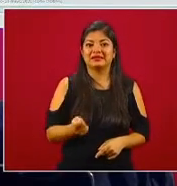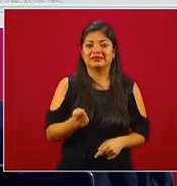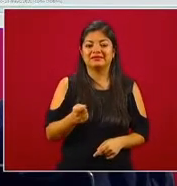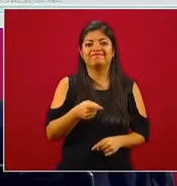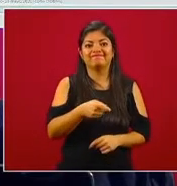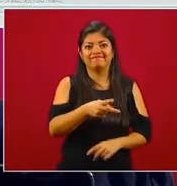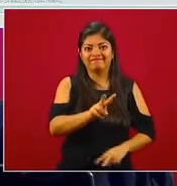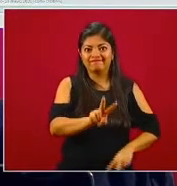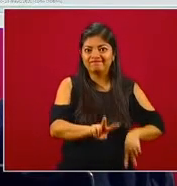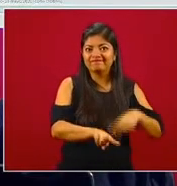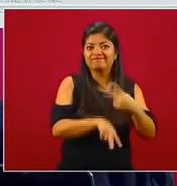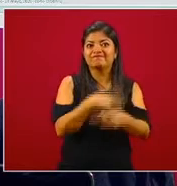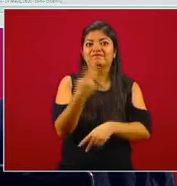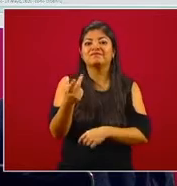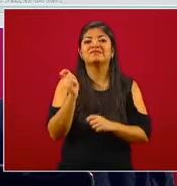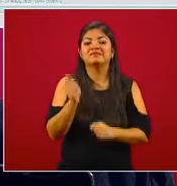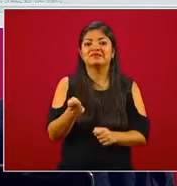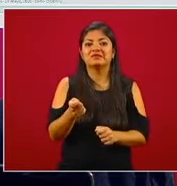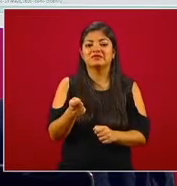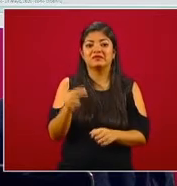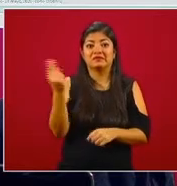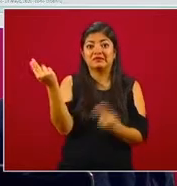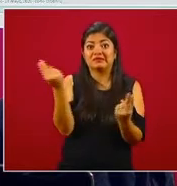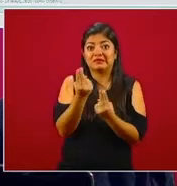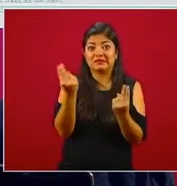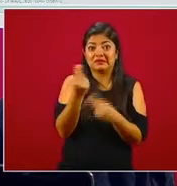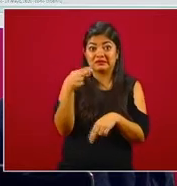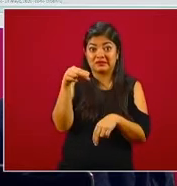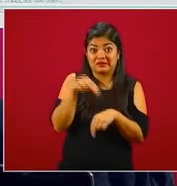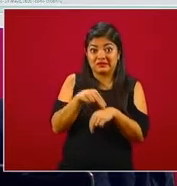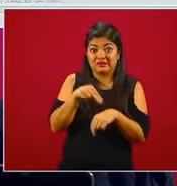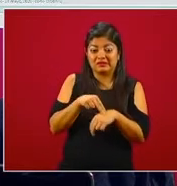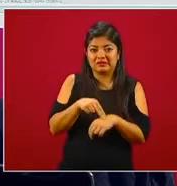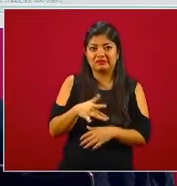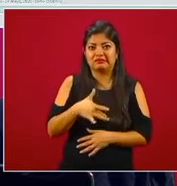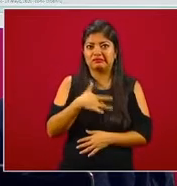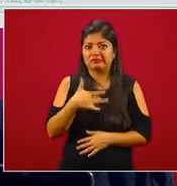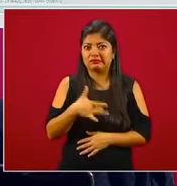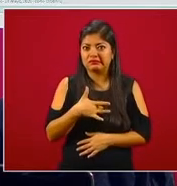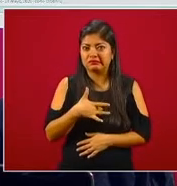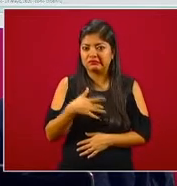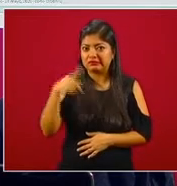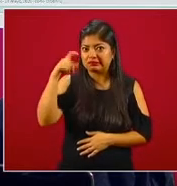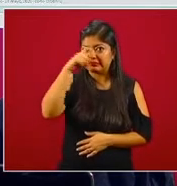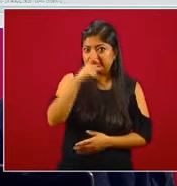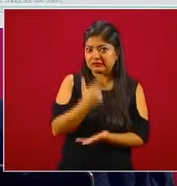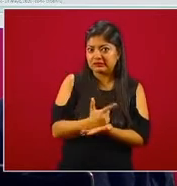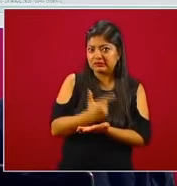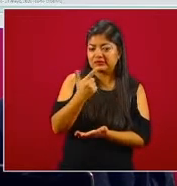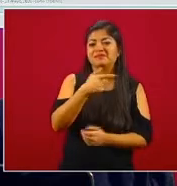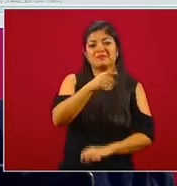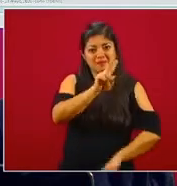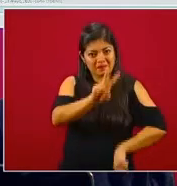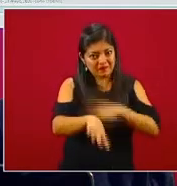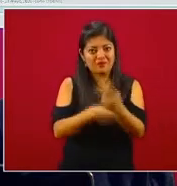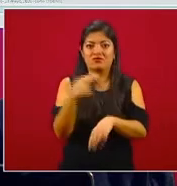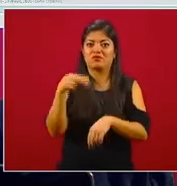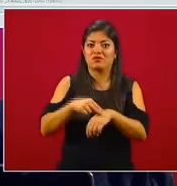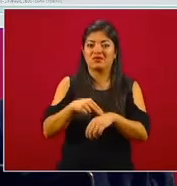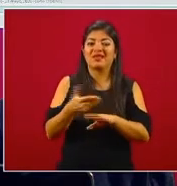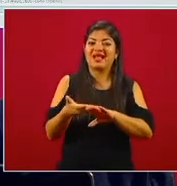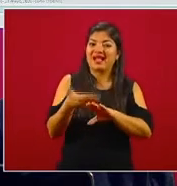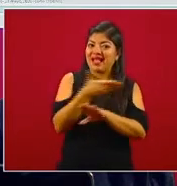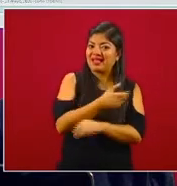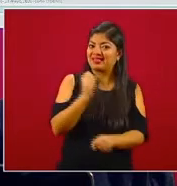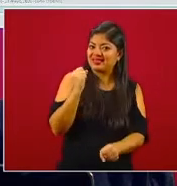that acudir a people atención médica si do están en have riesgo the de opportunity complicarse to reach y que out lo for hagan de la hospital manera más attention